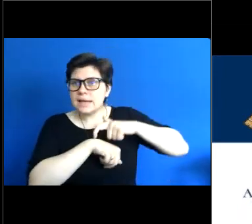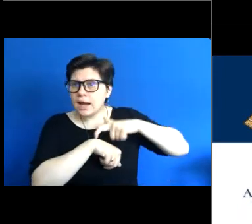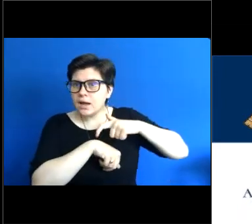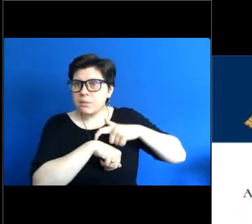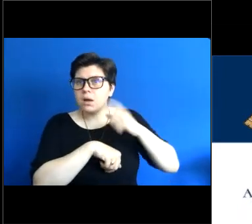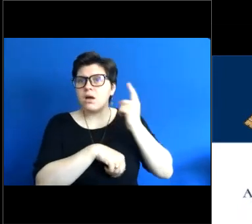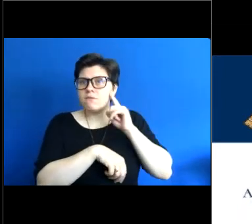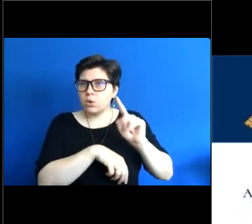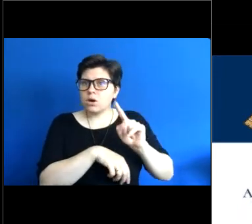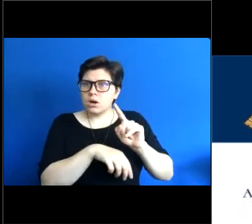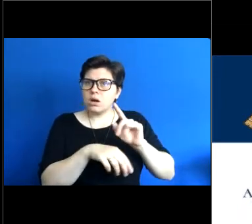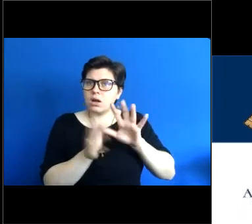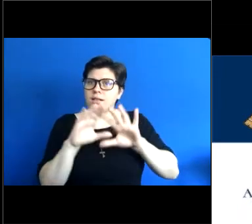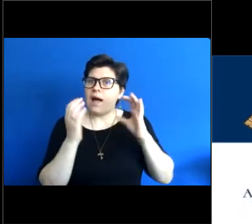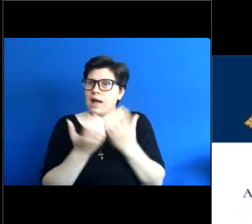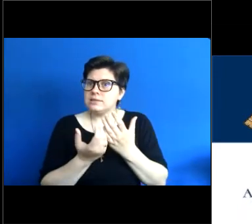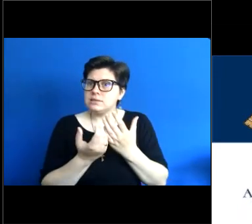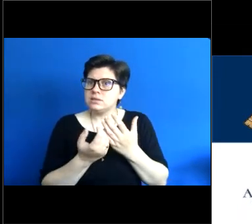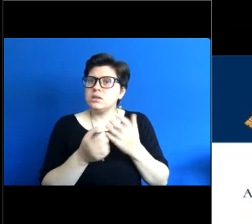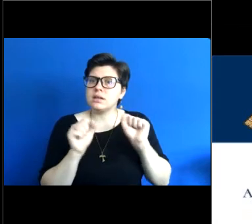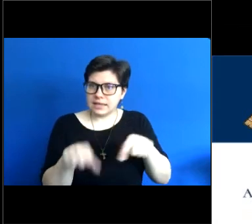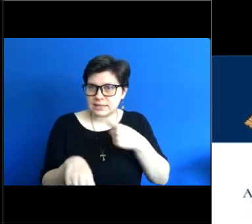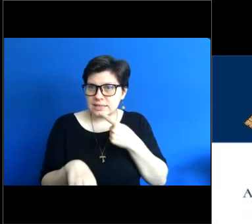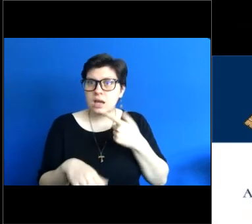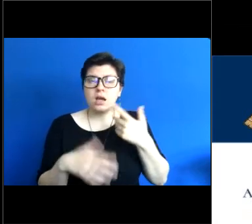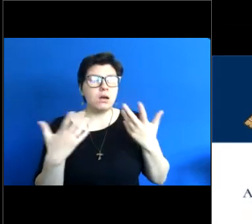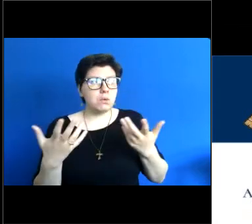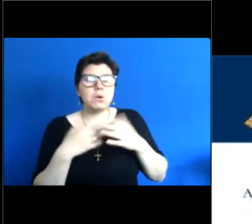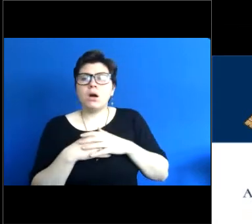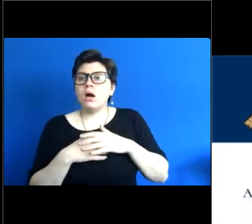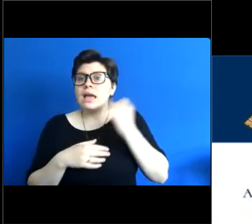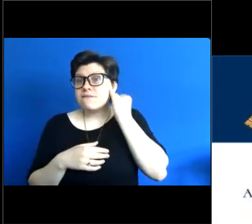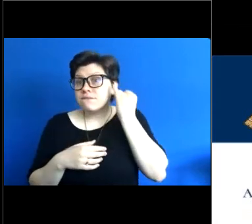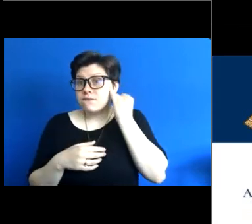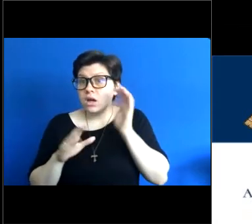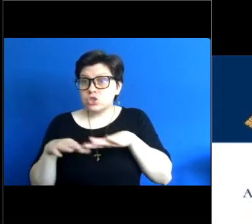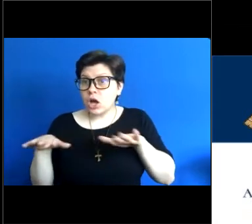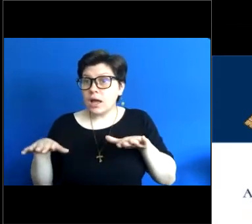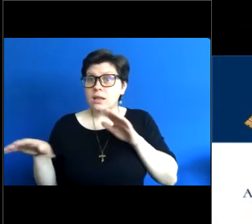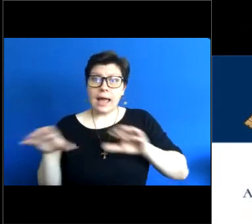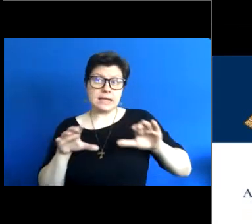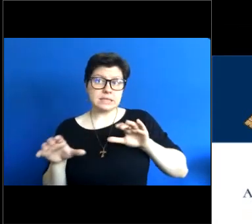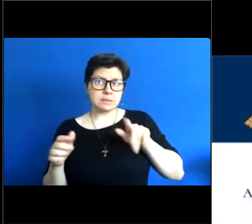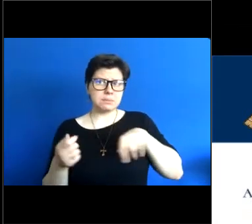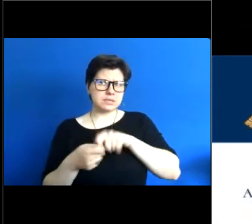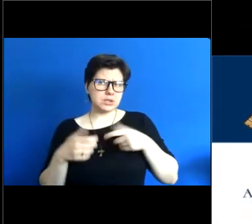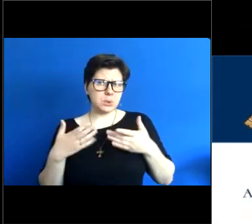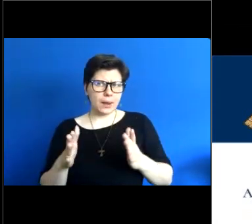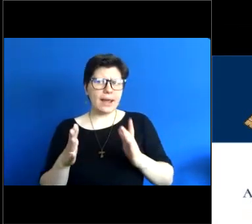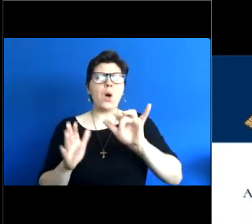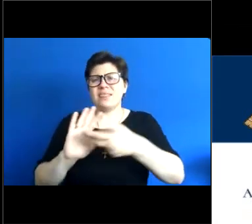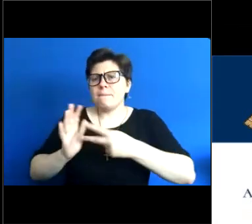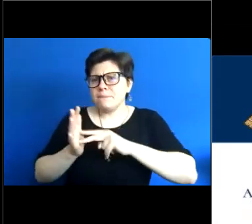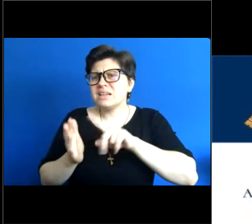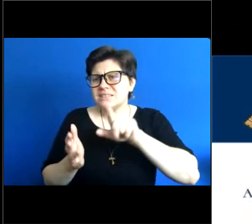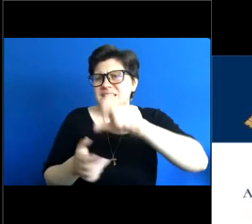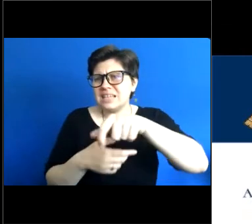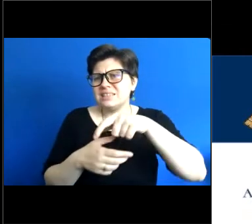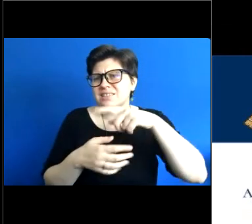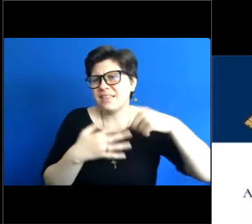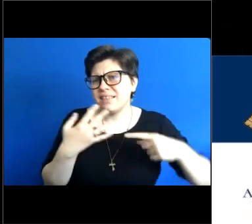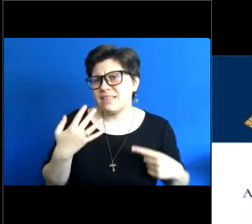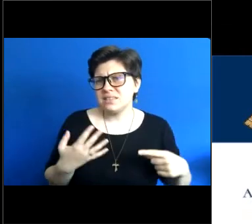for their child. They'll be able to tell us if the child is acting in a particular way, what that means. They'll be able to